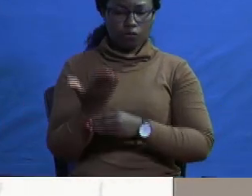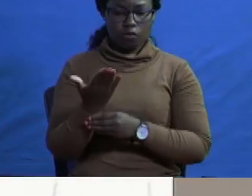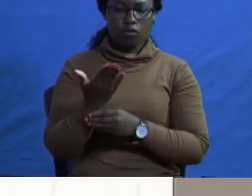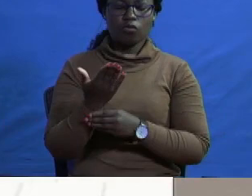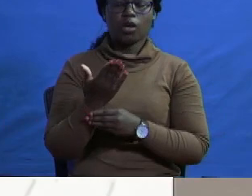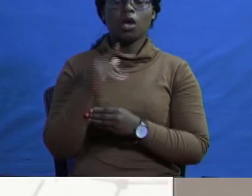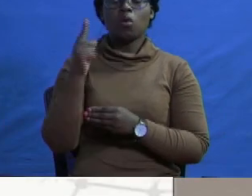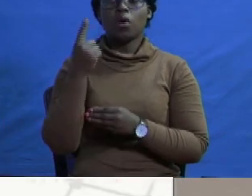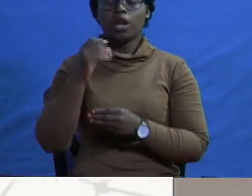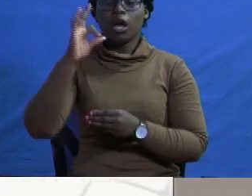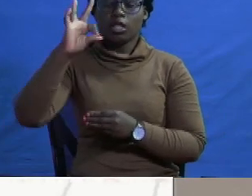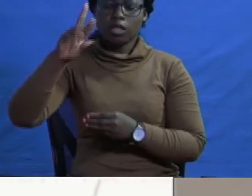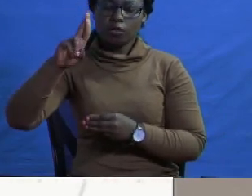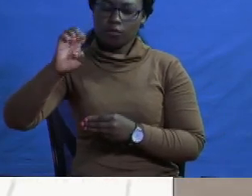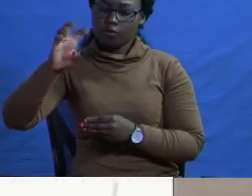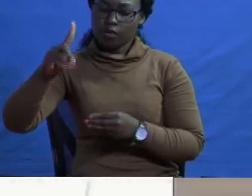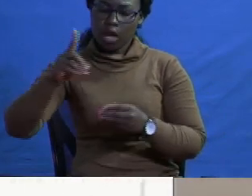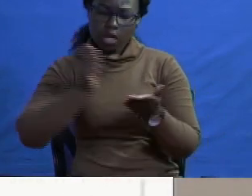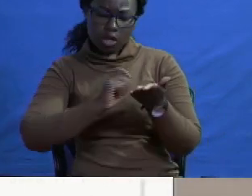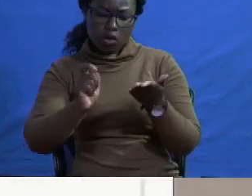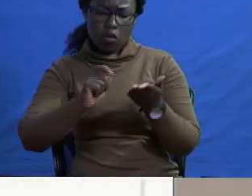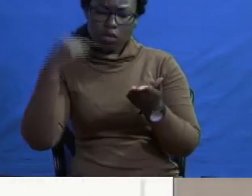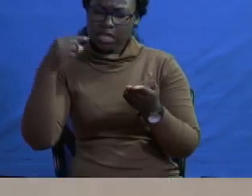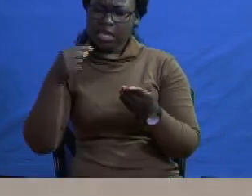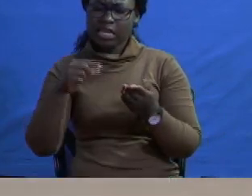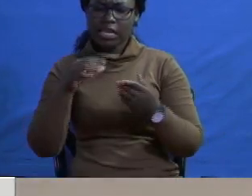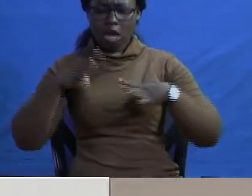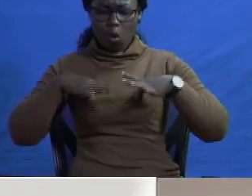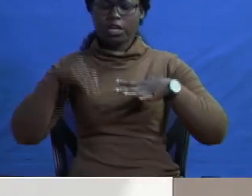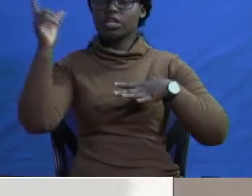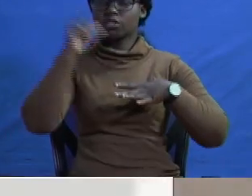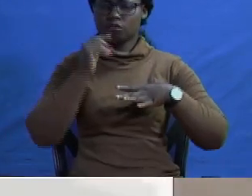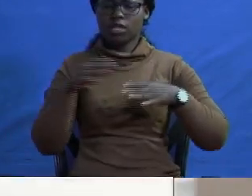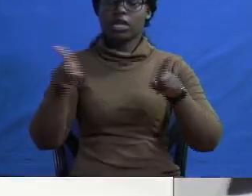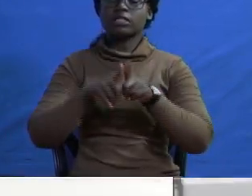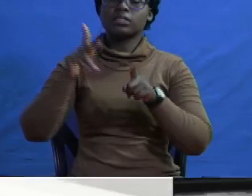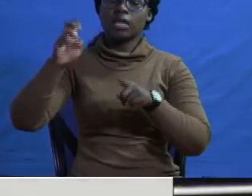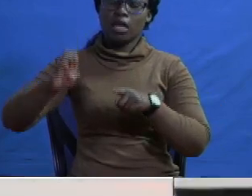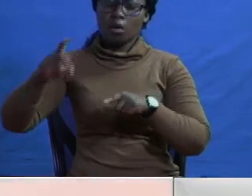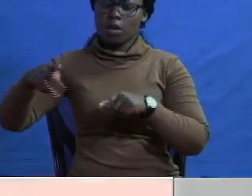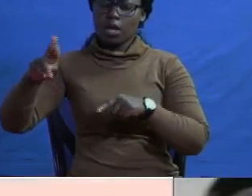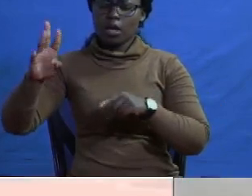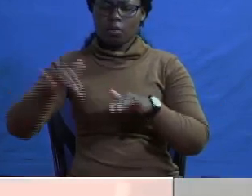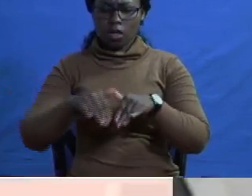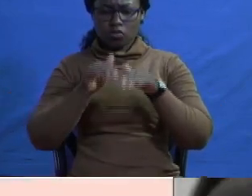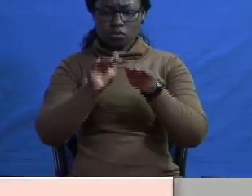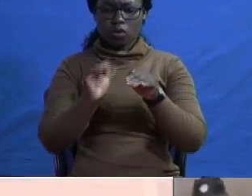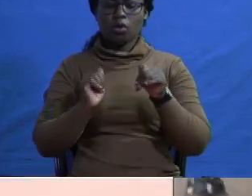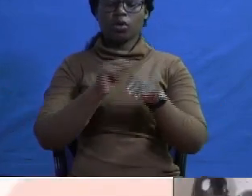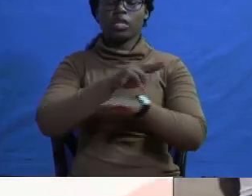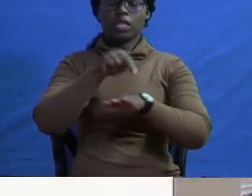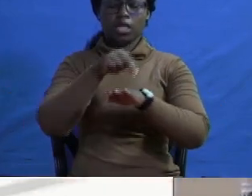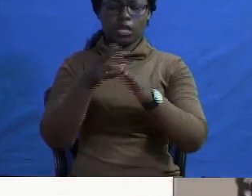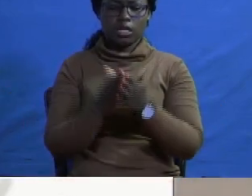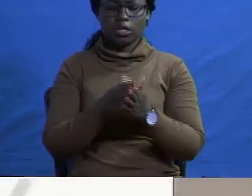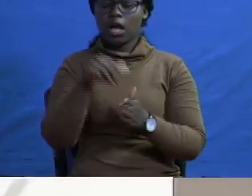One user, Art Fred Ouko, wrote, "The grain holiday is over and April is about to bury the hopes of an entire nation."